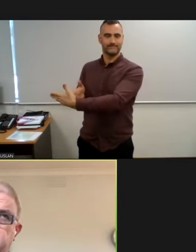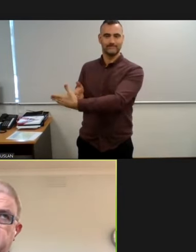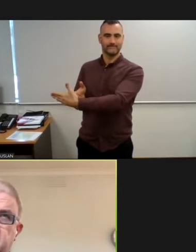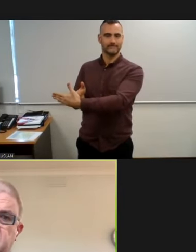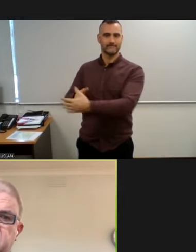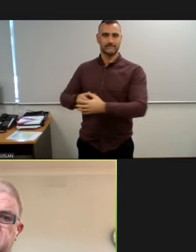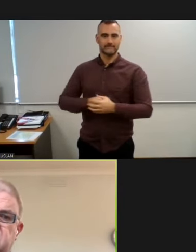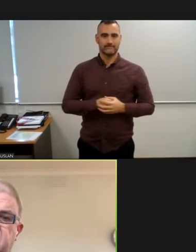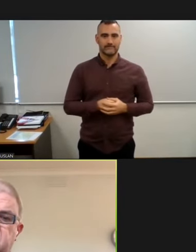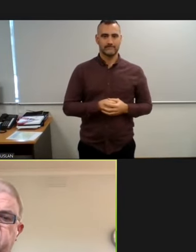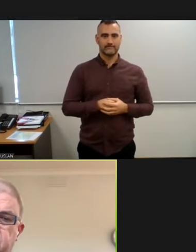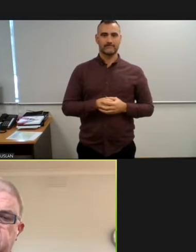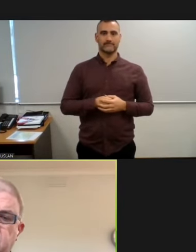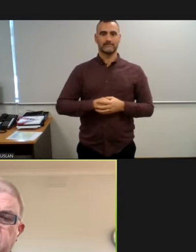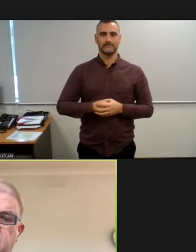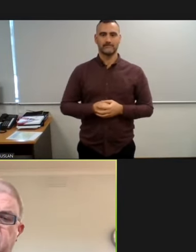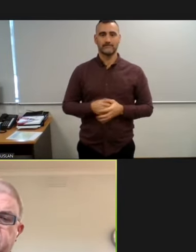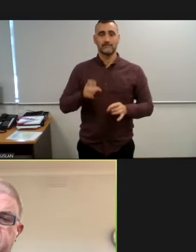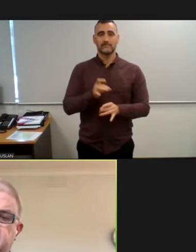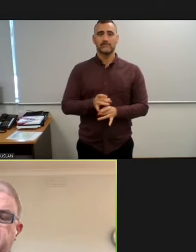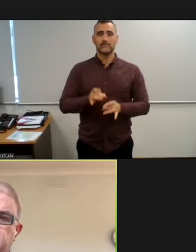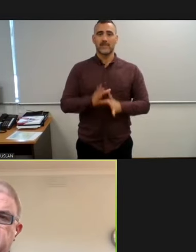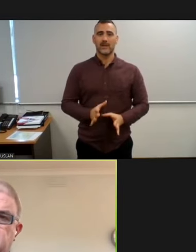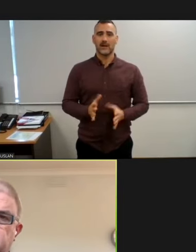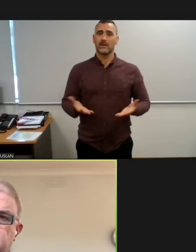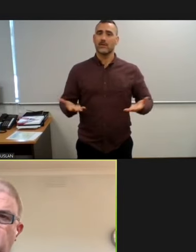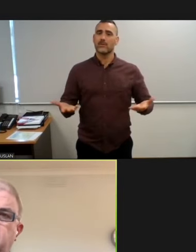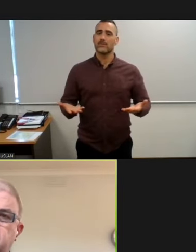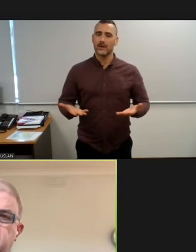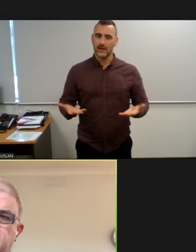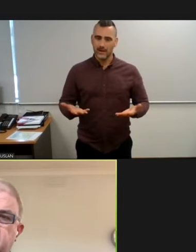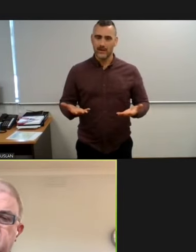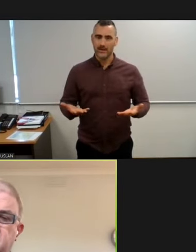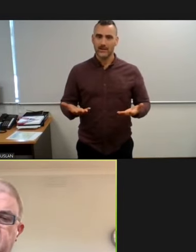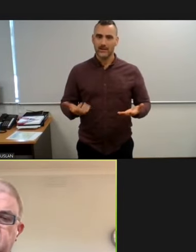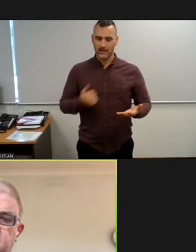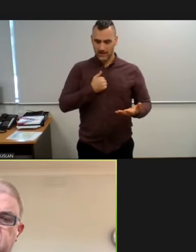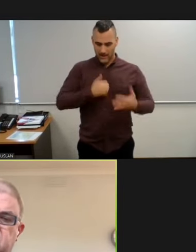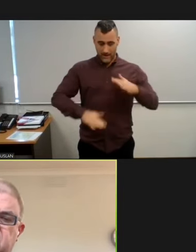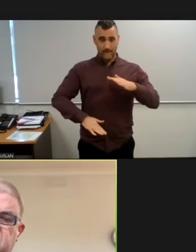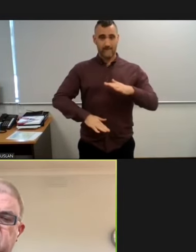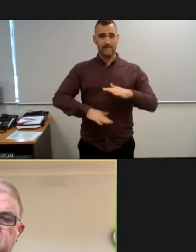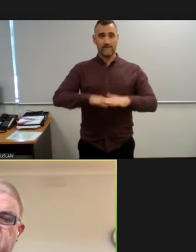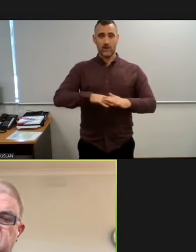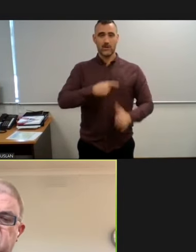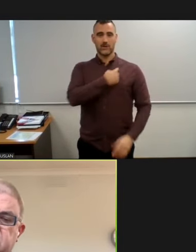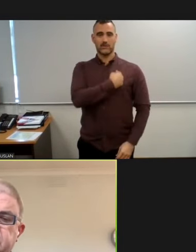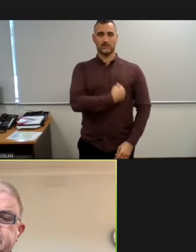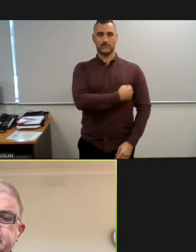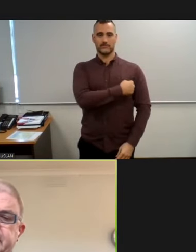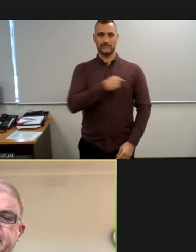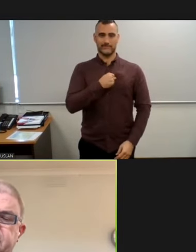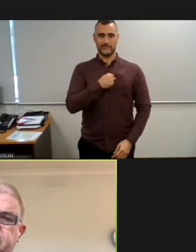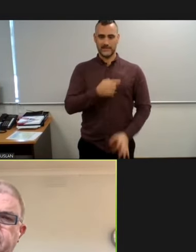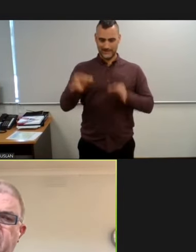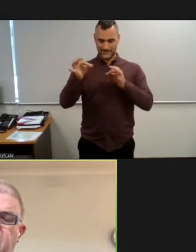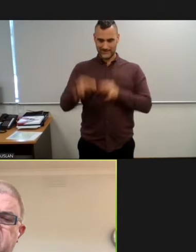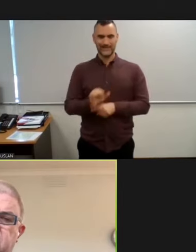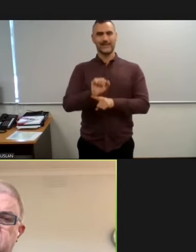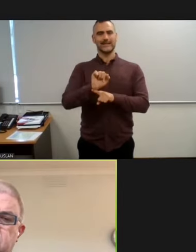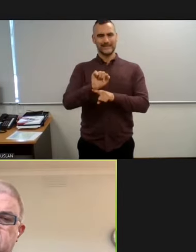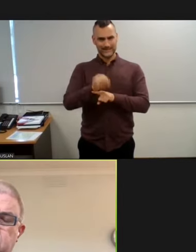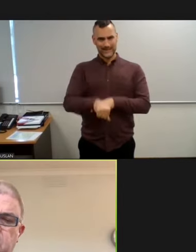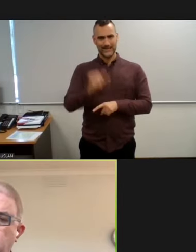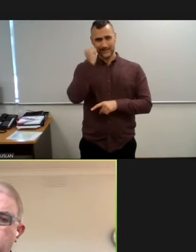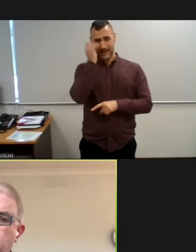that we're doing in this area starts from the department's total commitment to Aboriginal self-determination.